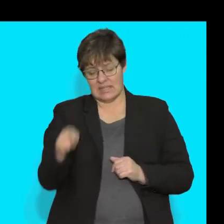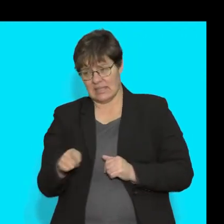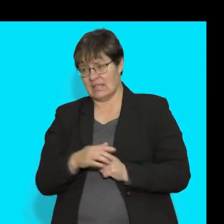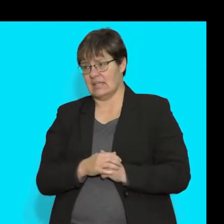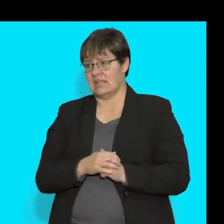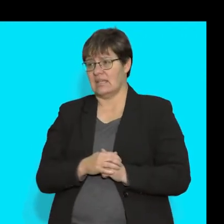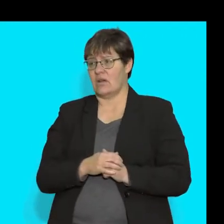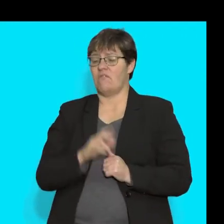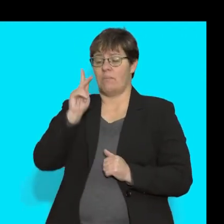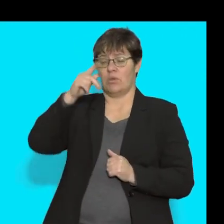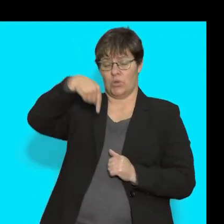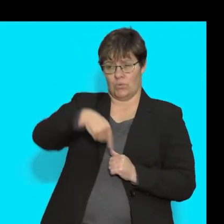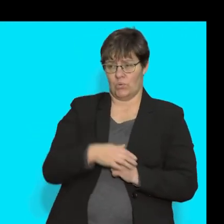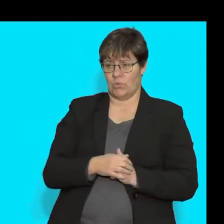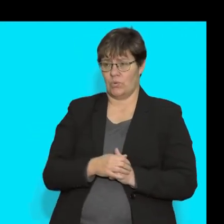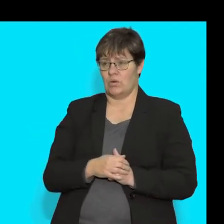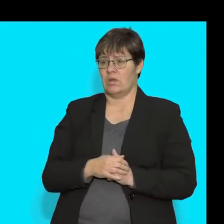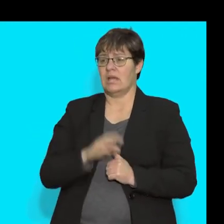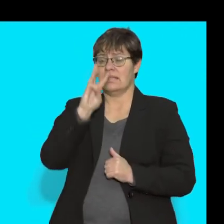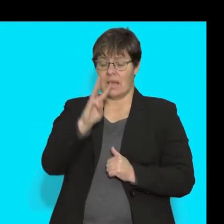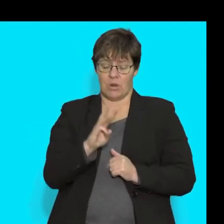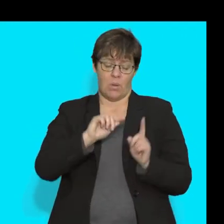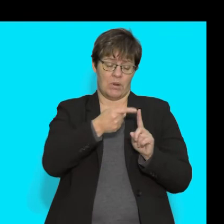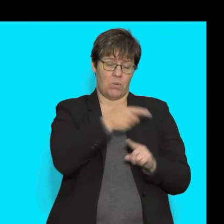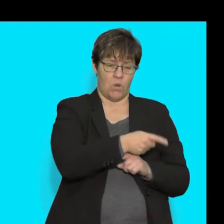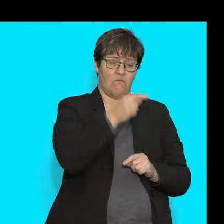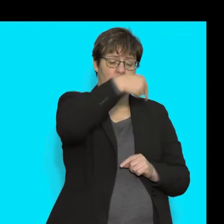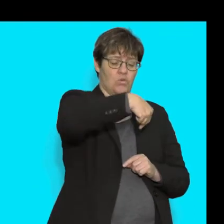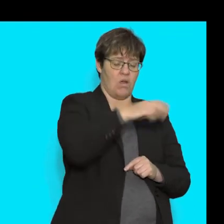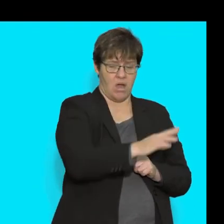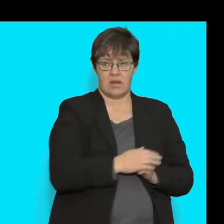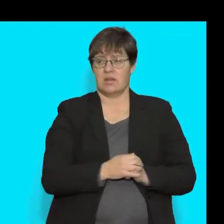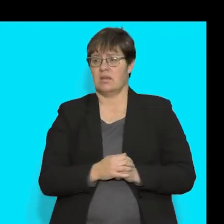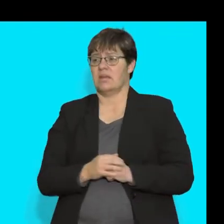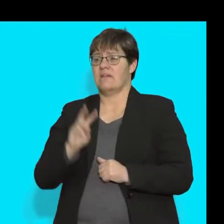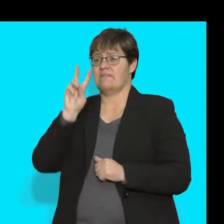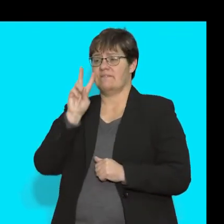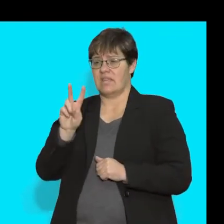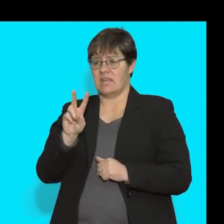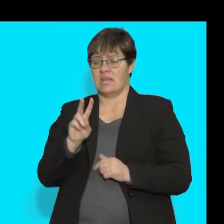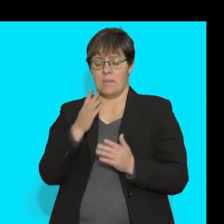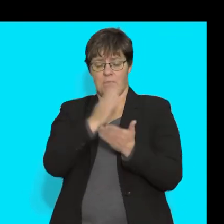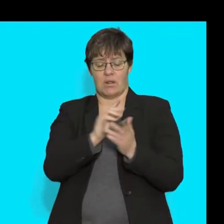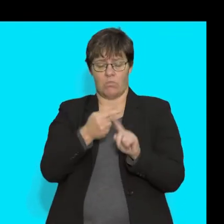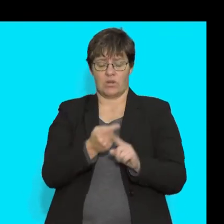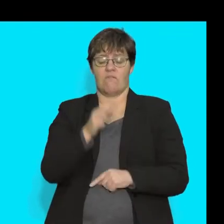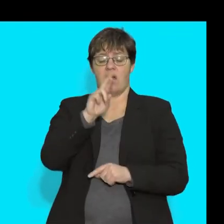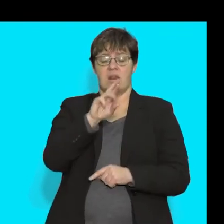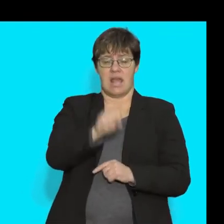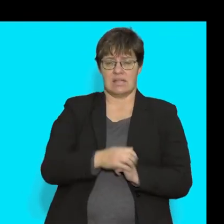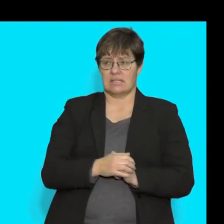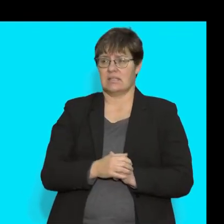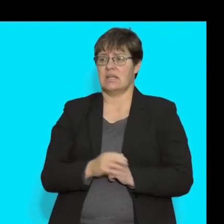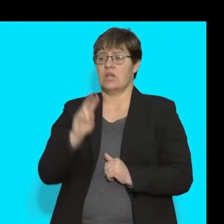midpoint of PQ there. W is the midpoint of QR. V is the midpoint